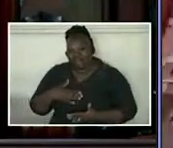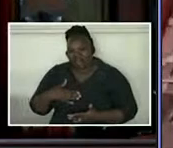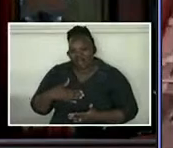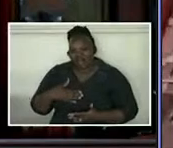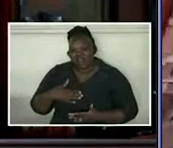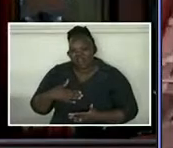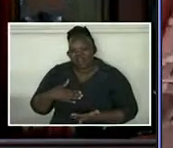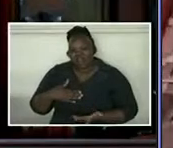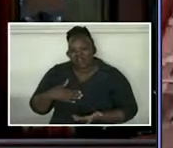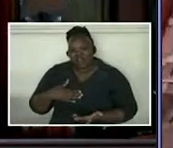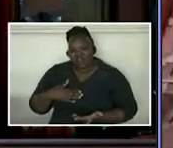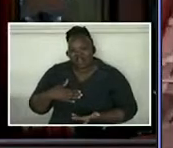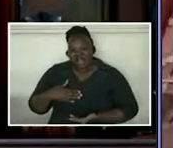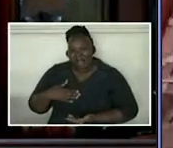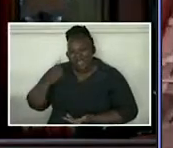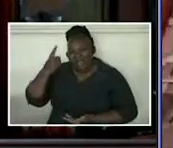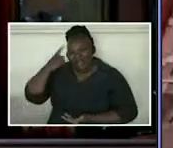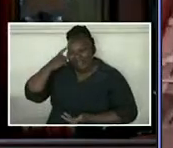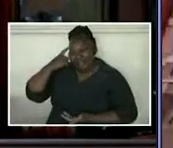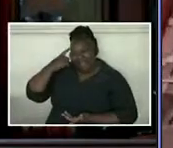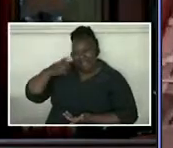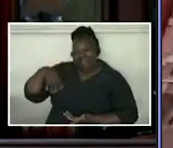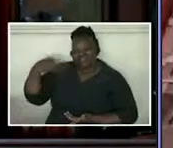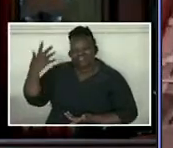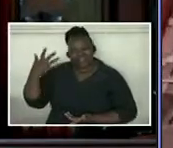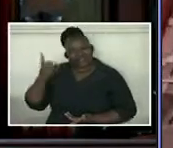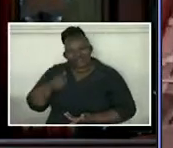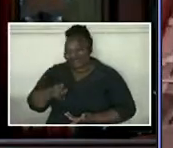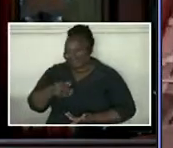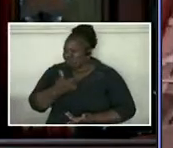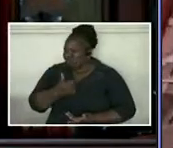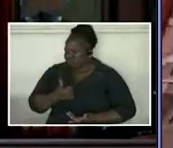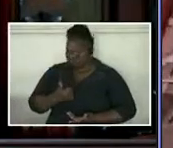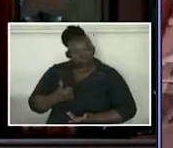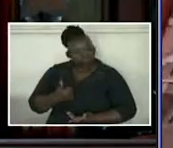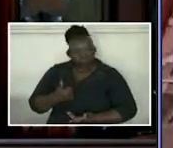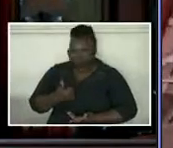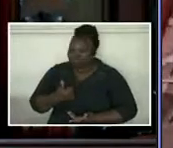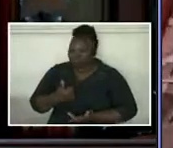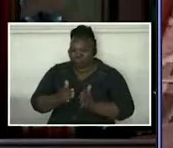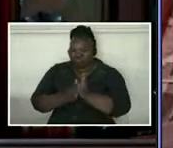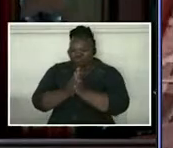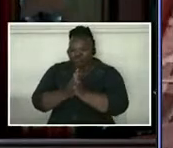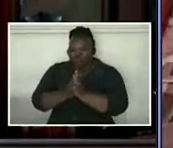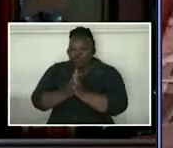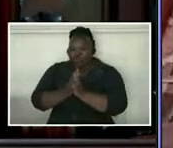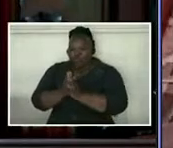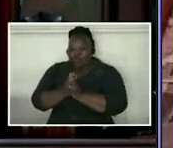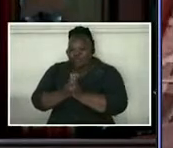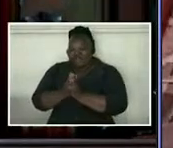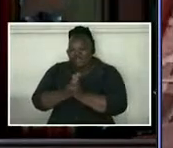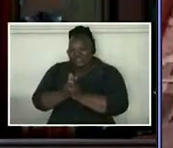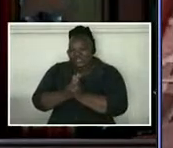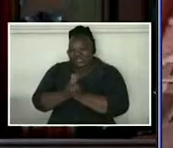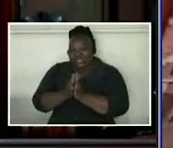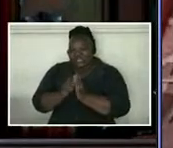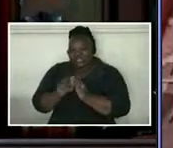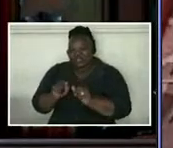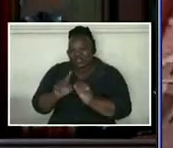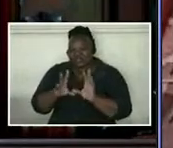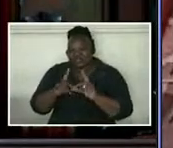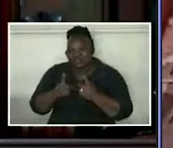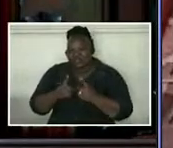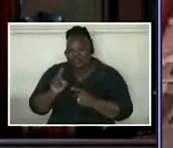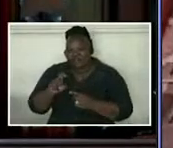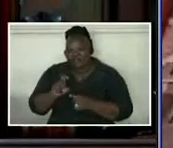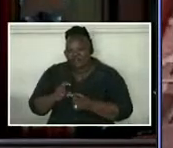sense which is not good we are motivated that this department will also use a portion of